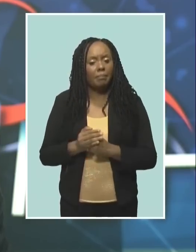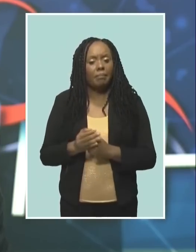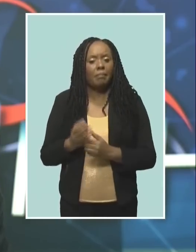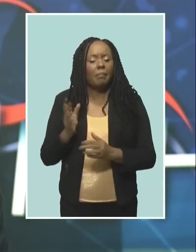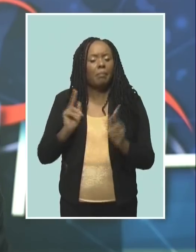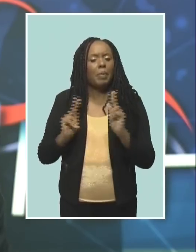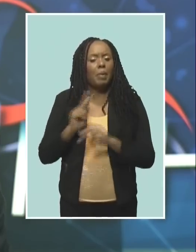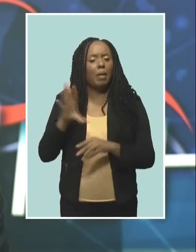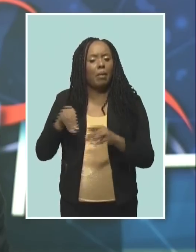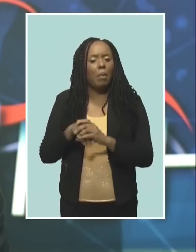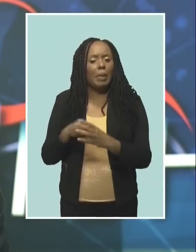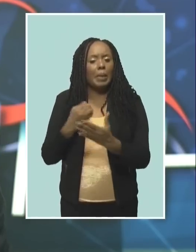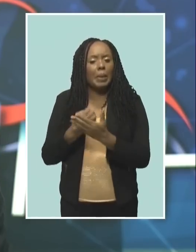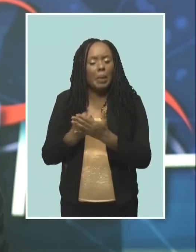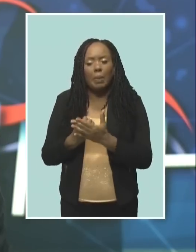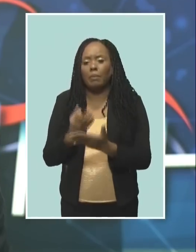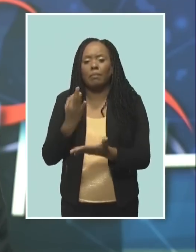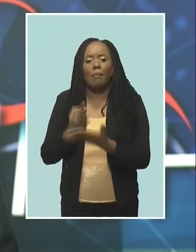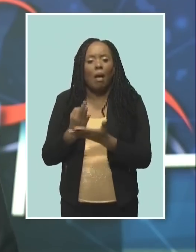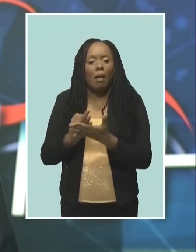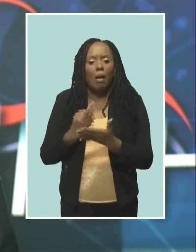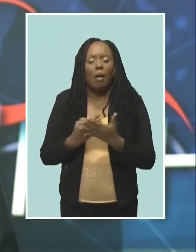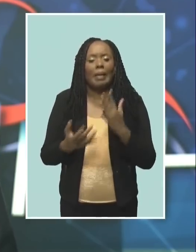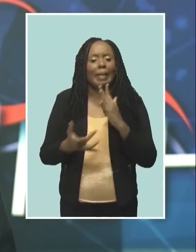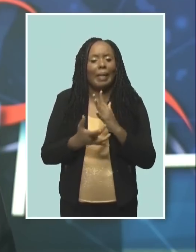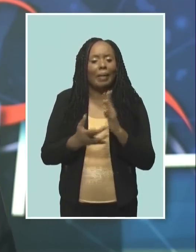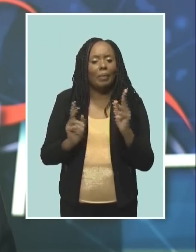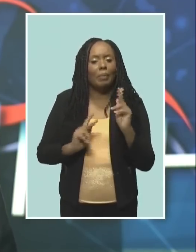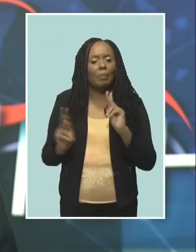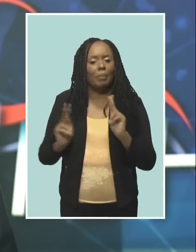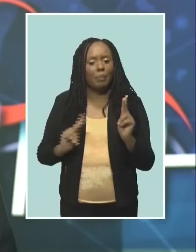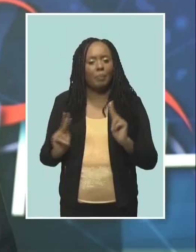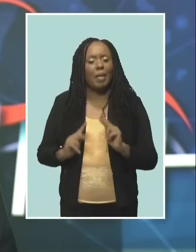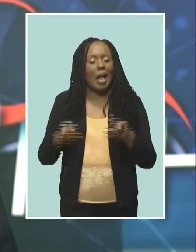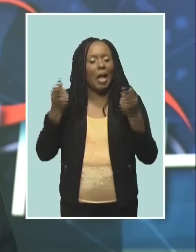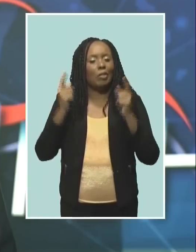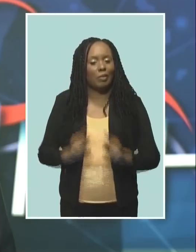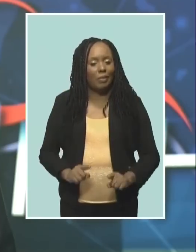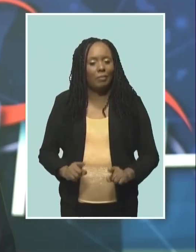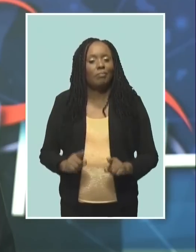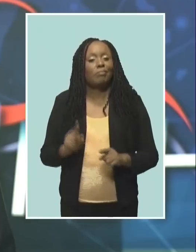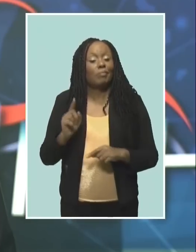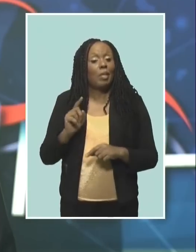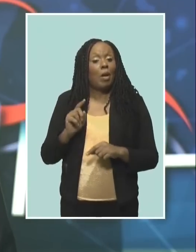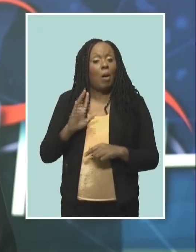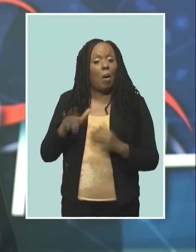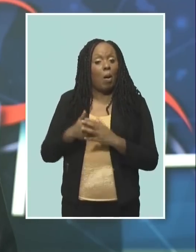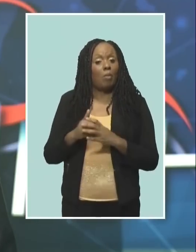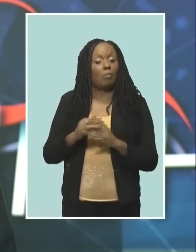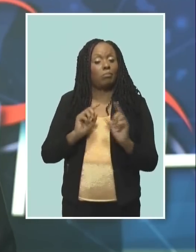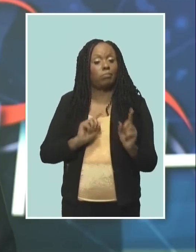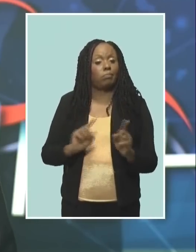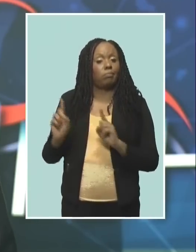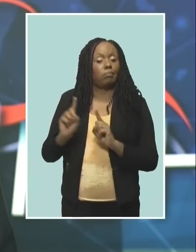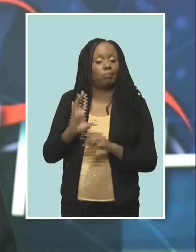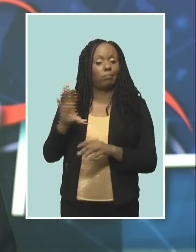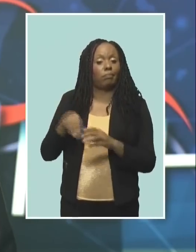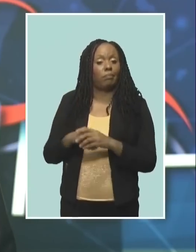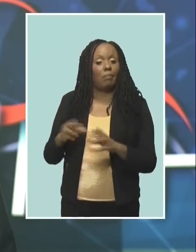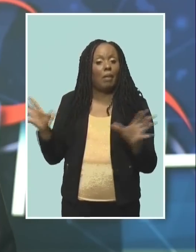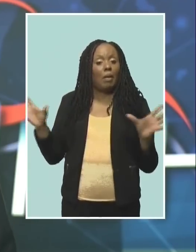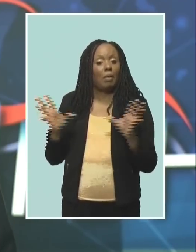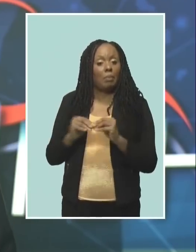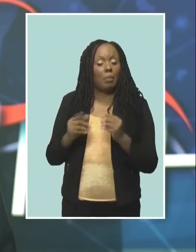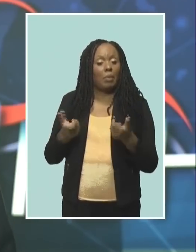and economic wisemen and technocrats at the 44th Annual Review Seminar of the Central Bank of Barbados. The 5-day